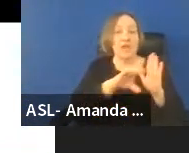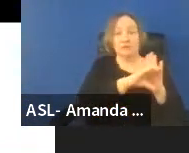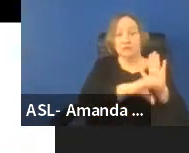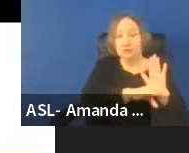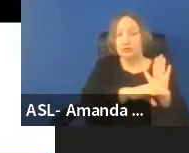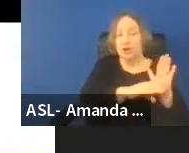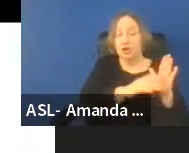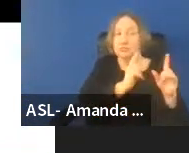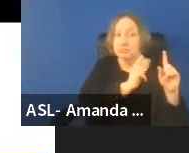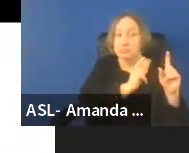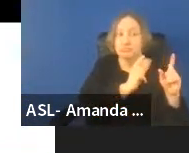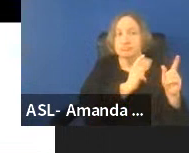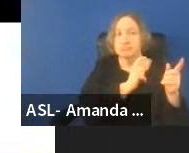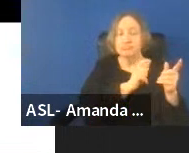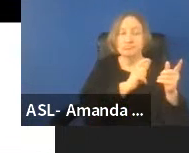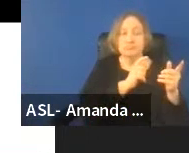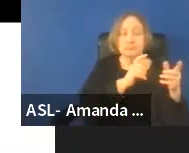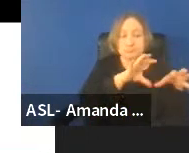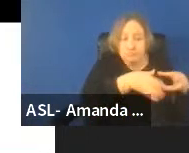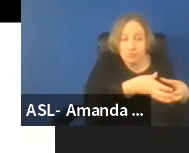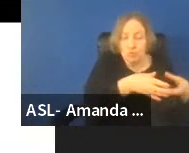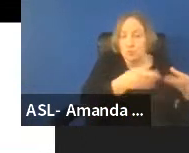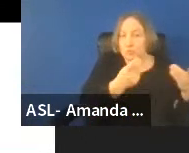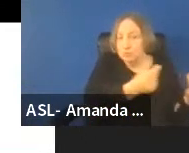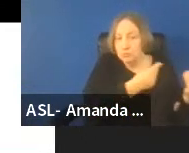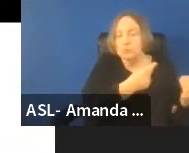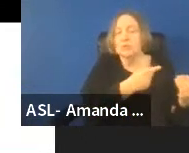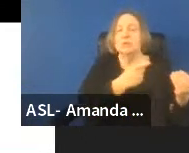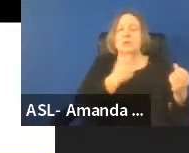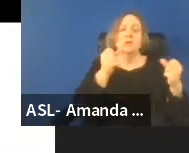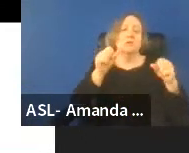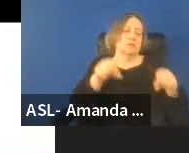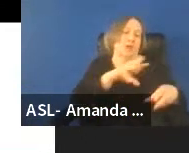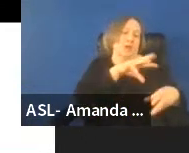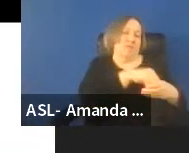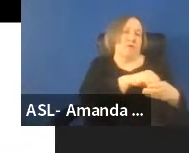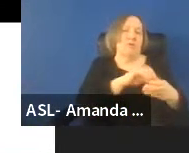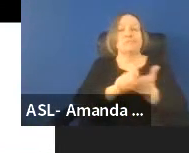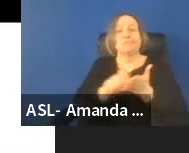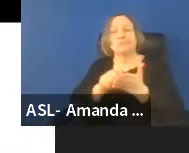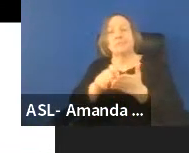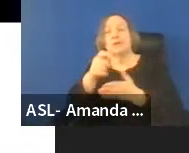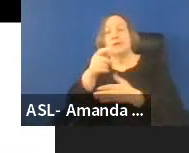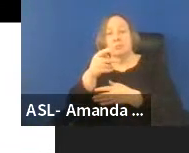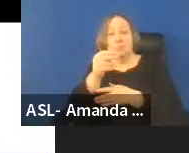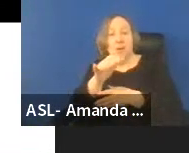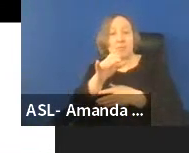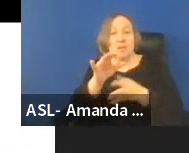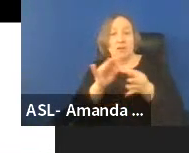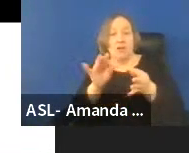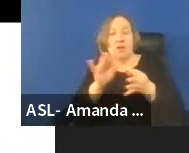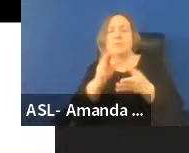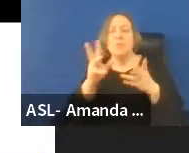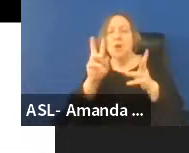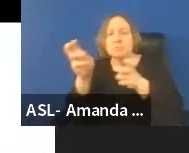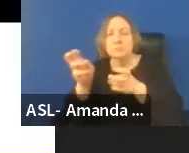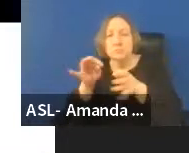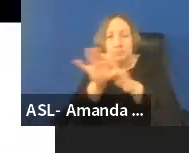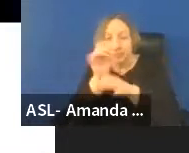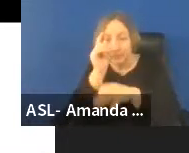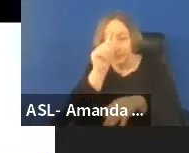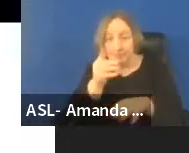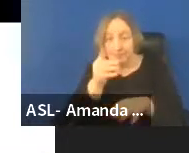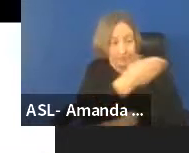is doing, there are lots of ways to get involved. You can submit written public comments about what issues are important to